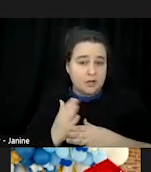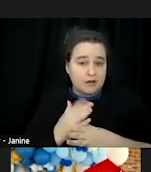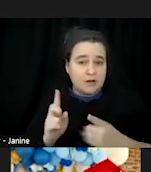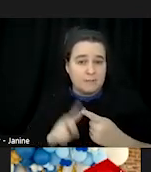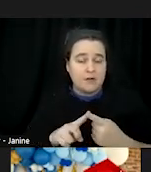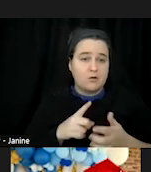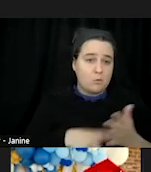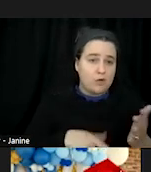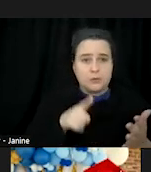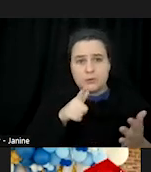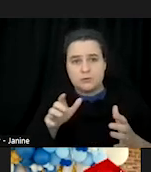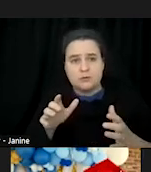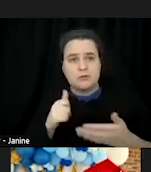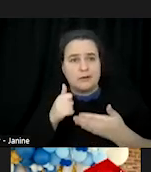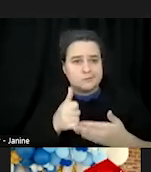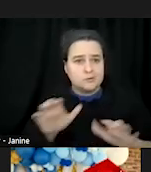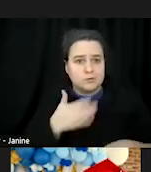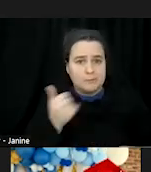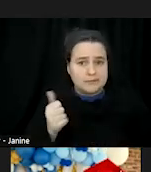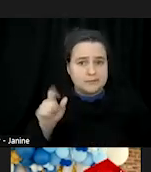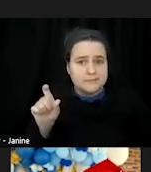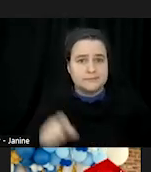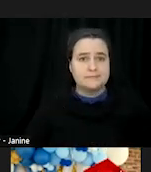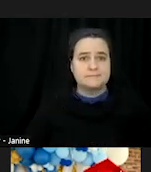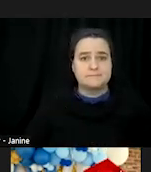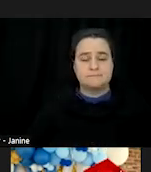who helps you do and be your best?